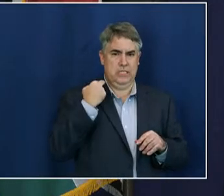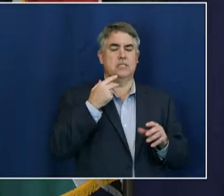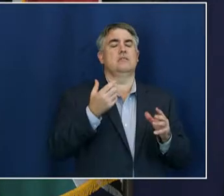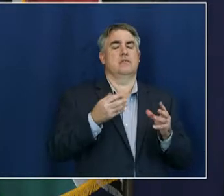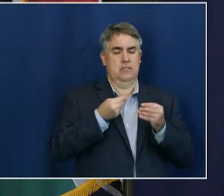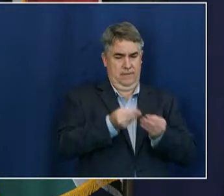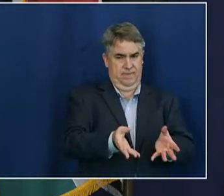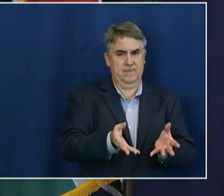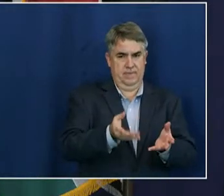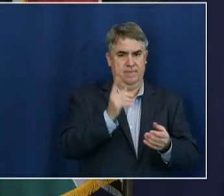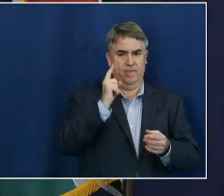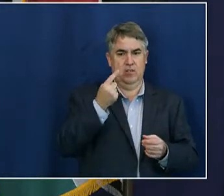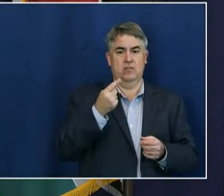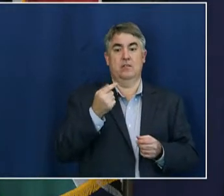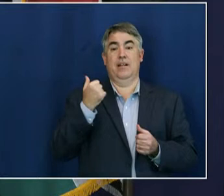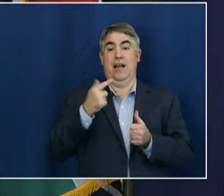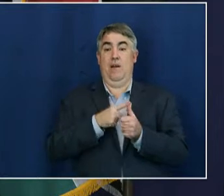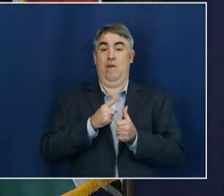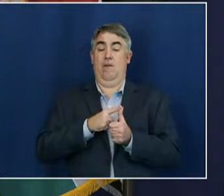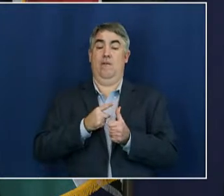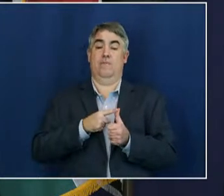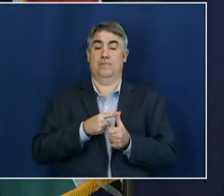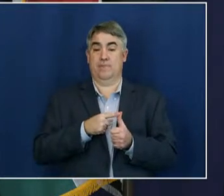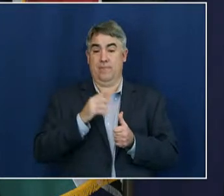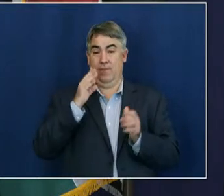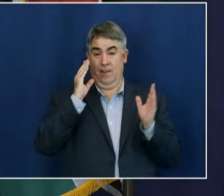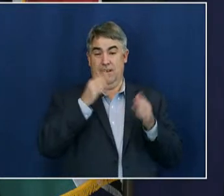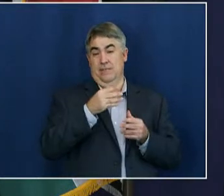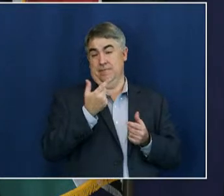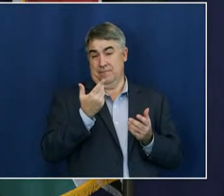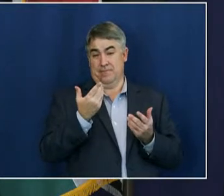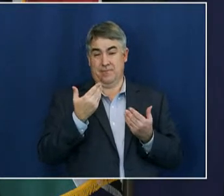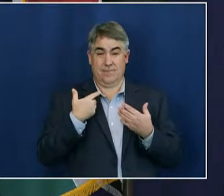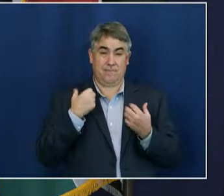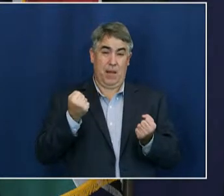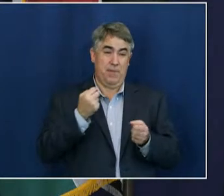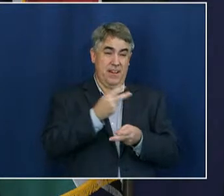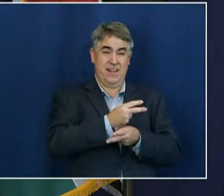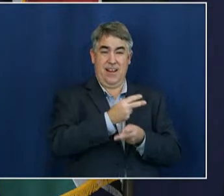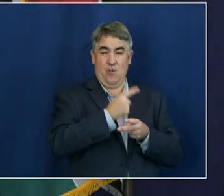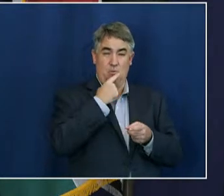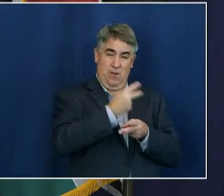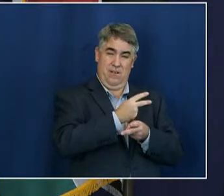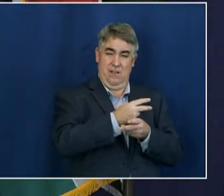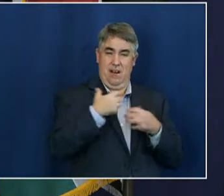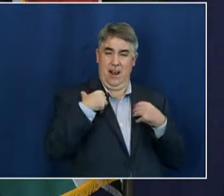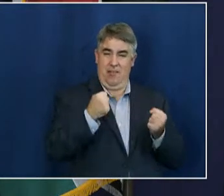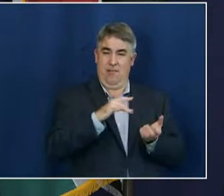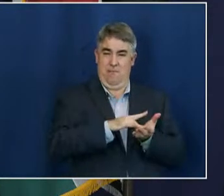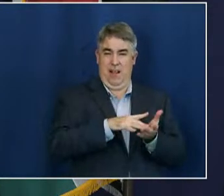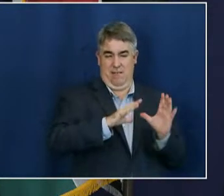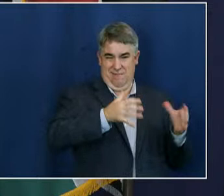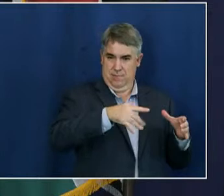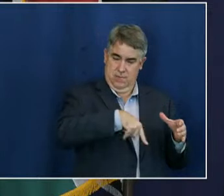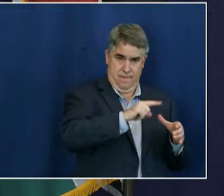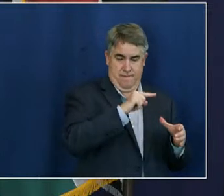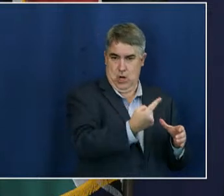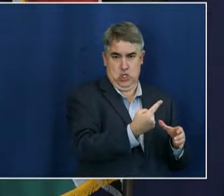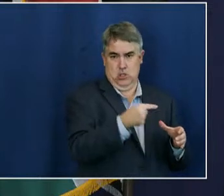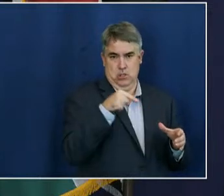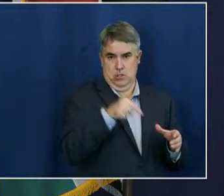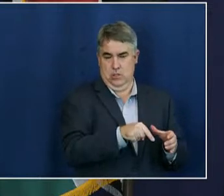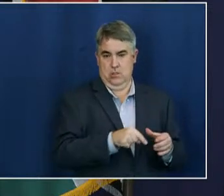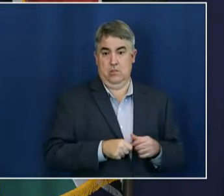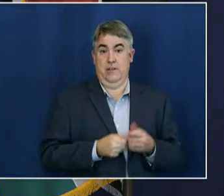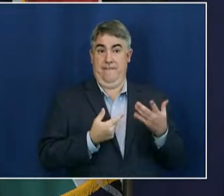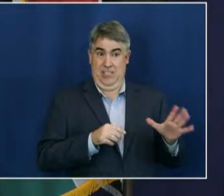on healthcare providers, and that's a broad healthcare personnel is a broad definition. Then